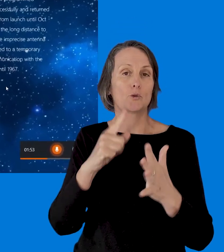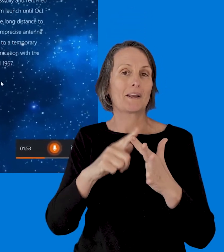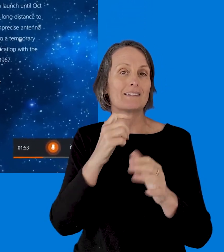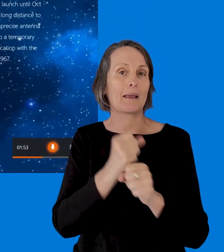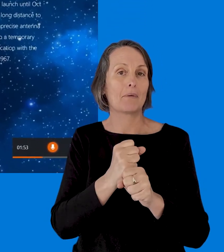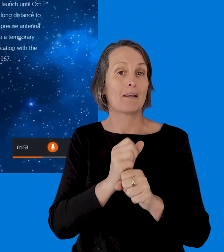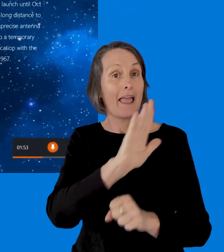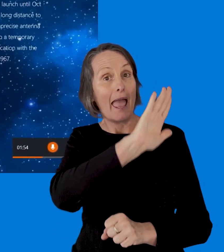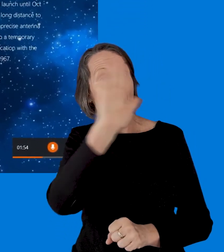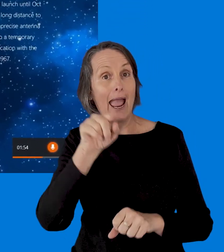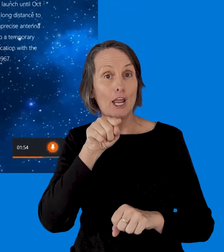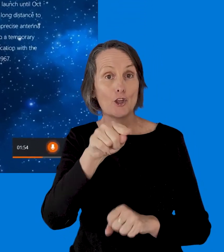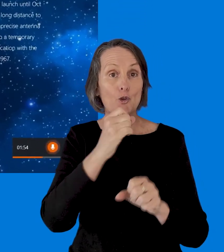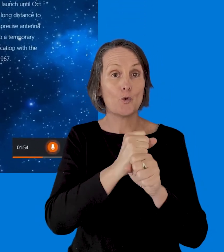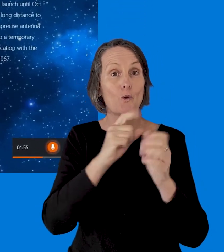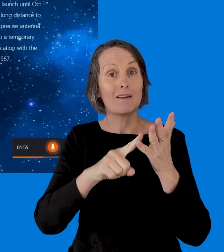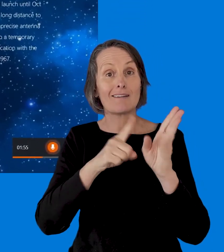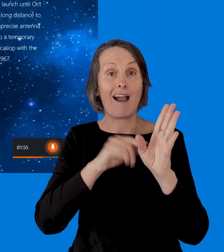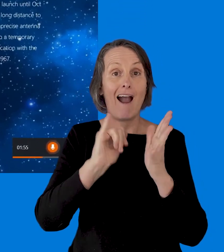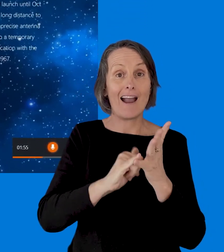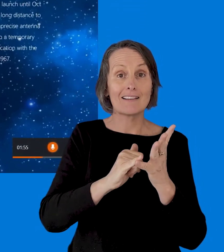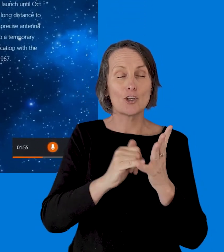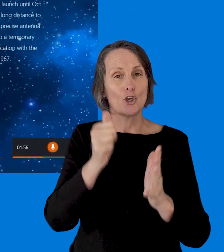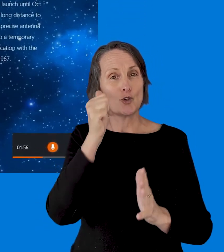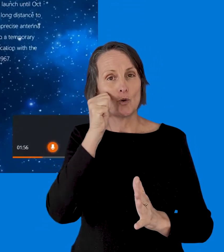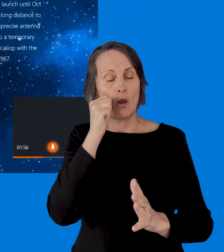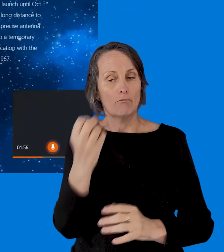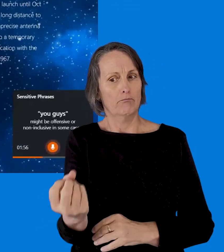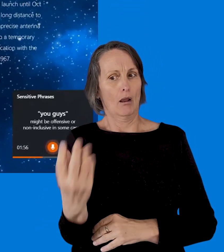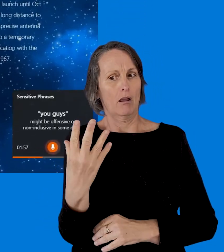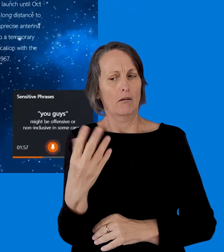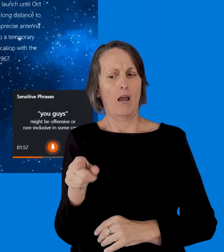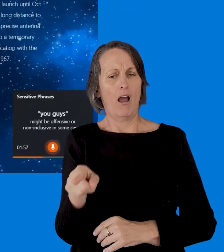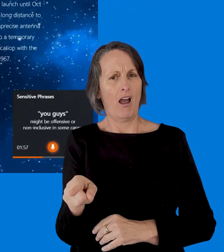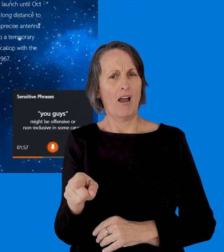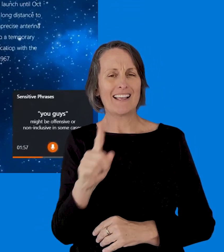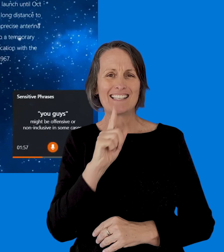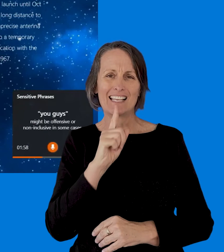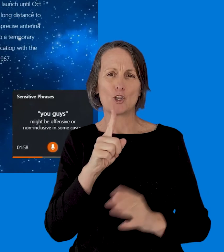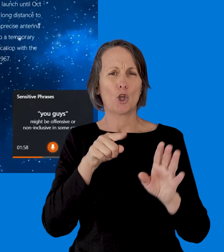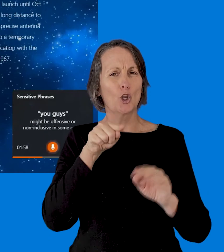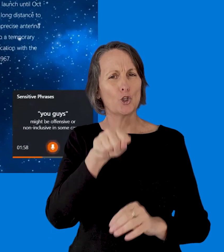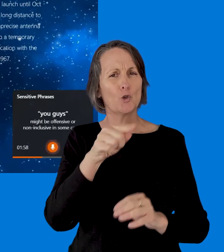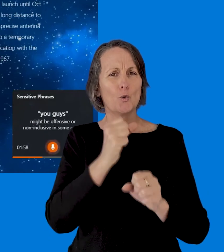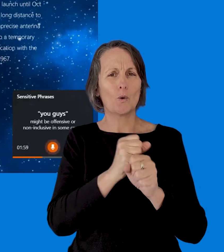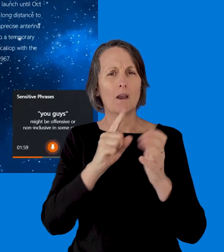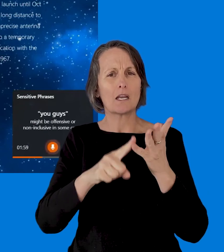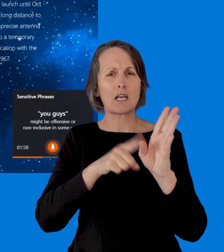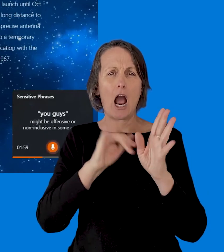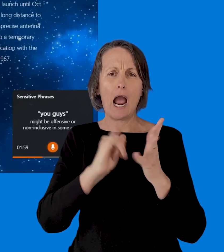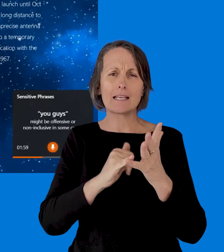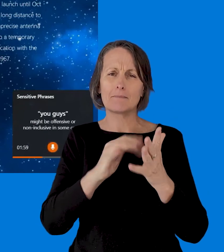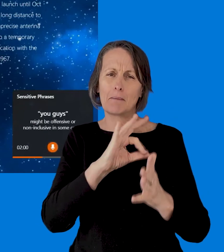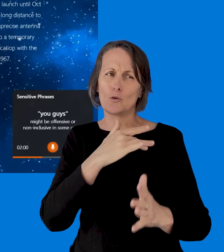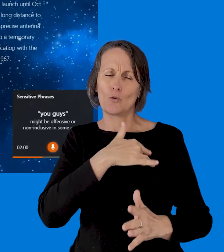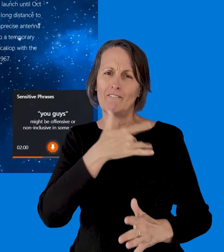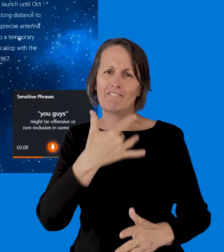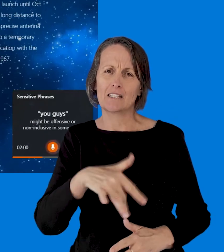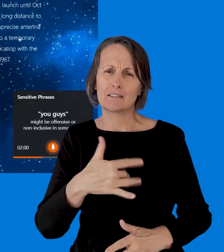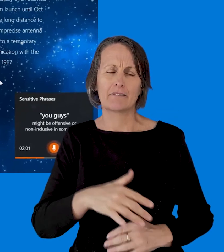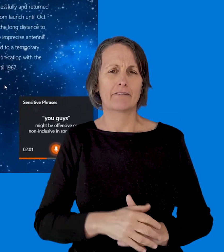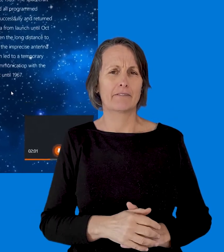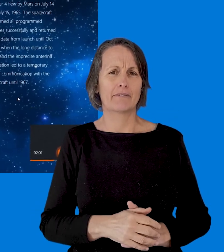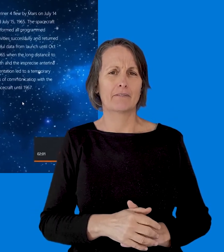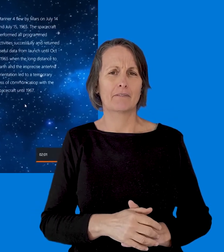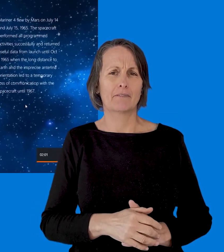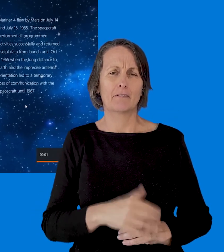example, hey you guys, did you know that Mars is the red planet? Sensitive phrases. This might be offensive or non-inclusive